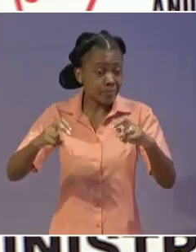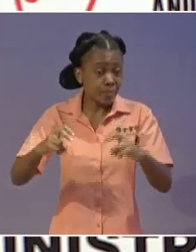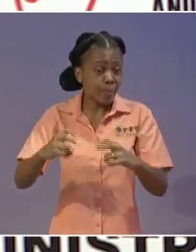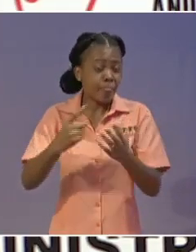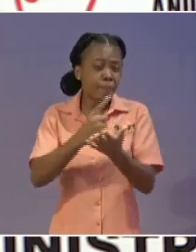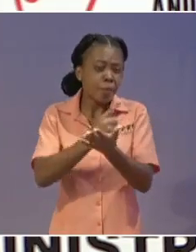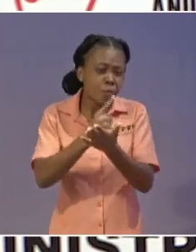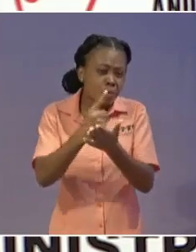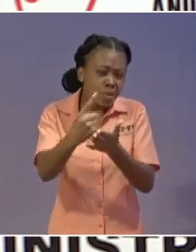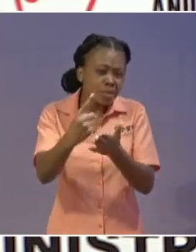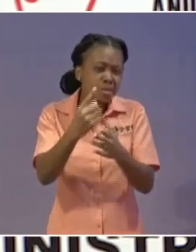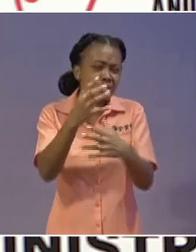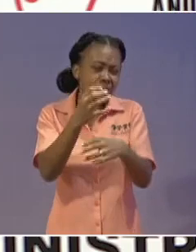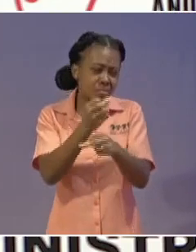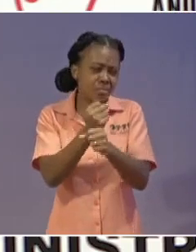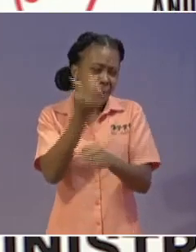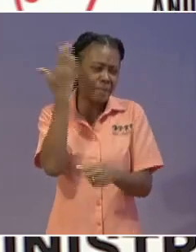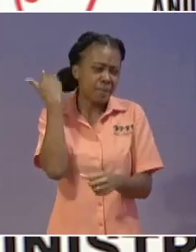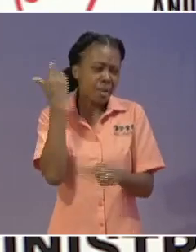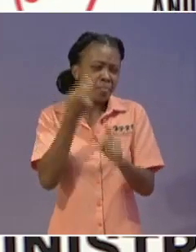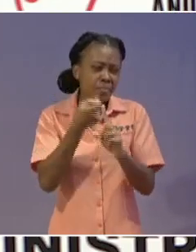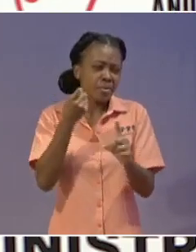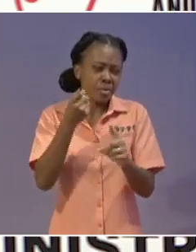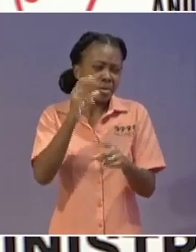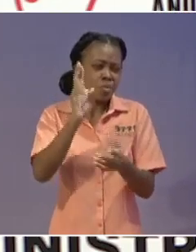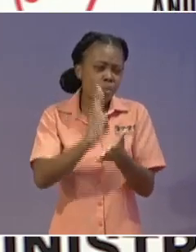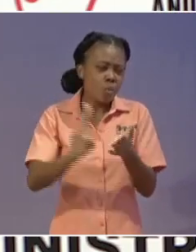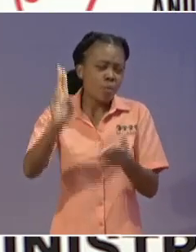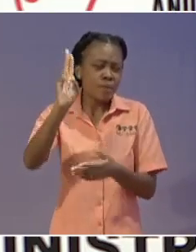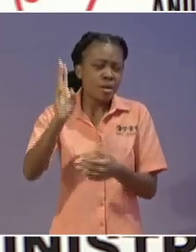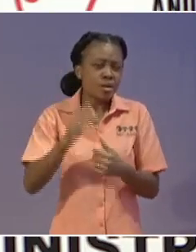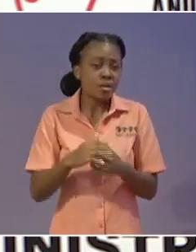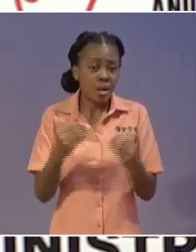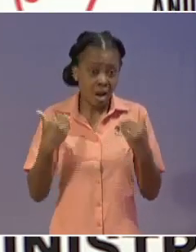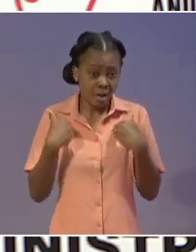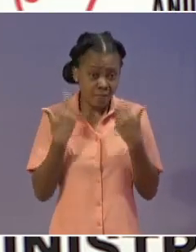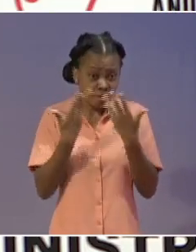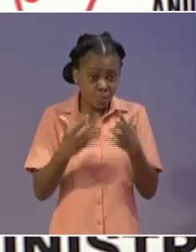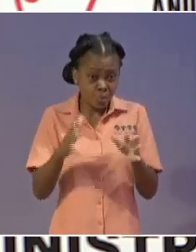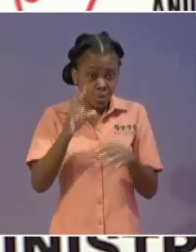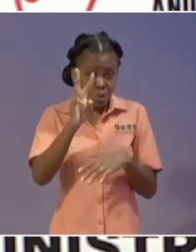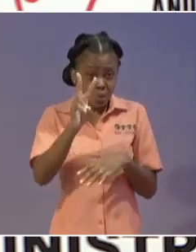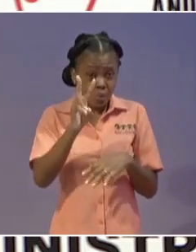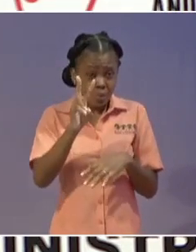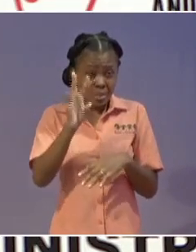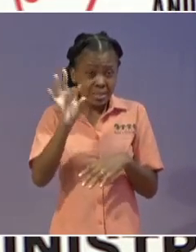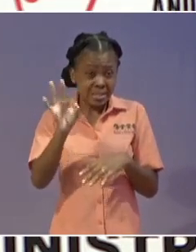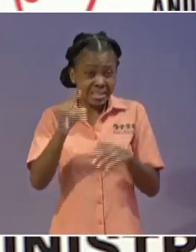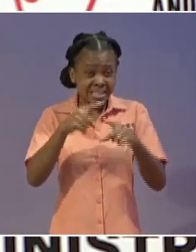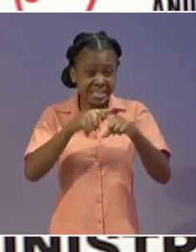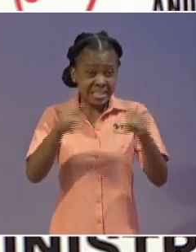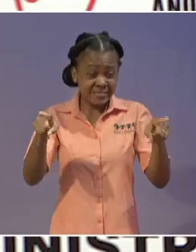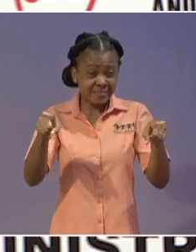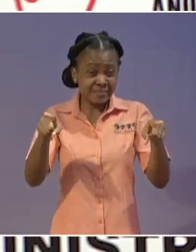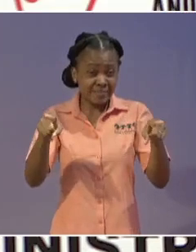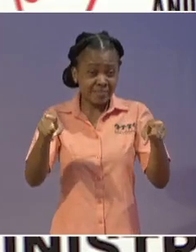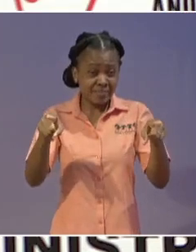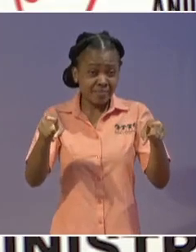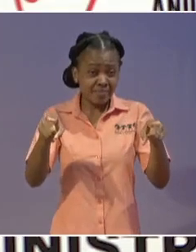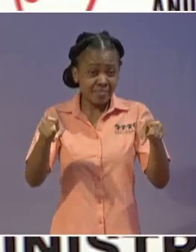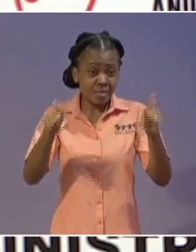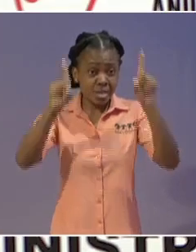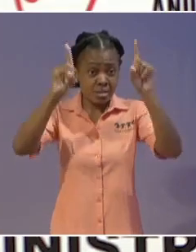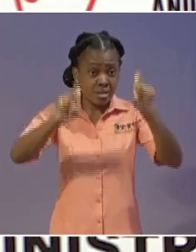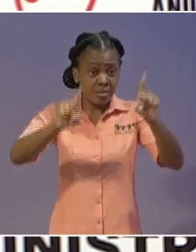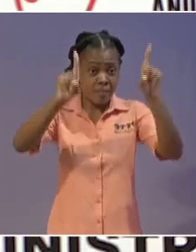from UWI. So we would have done 29 additional samples. 5 of those would have shown up to be Omicron,